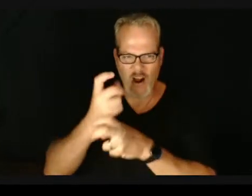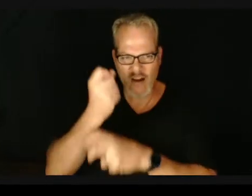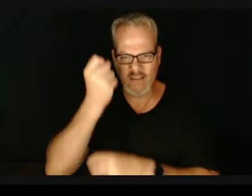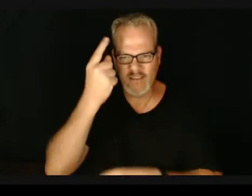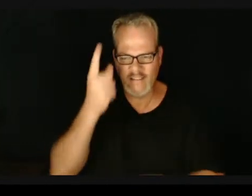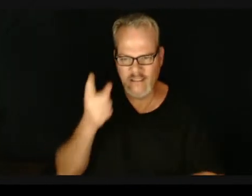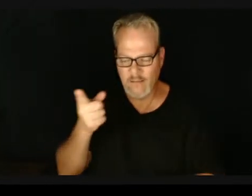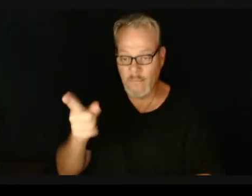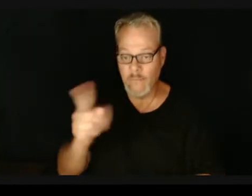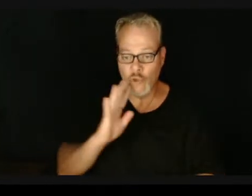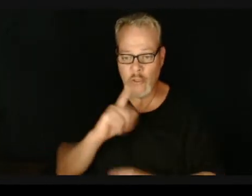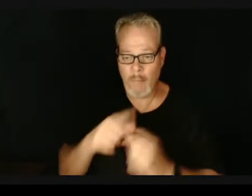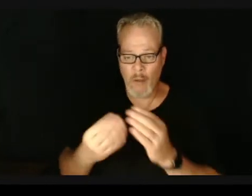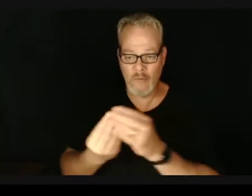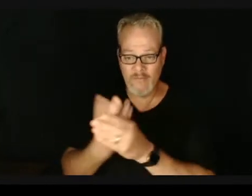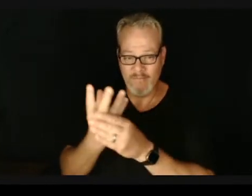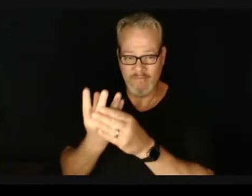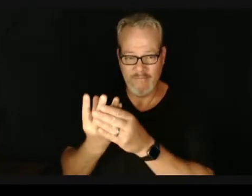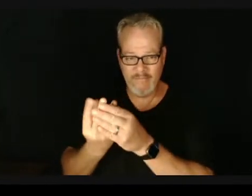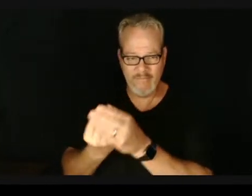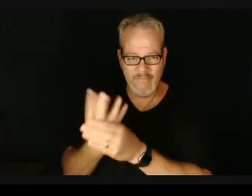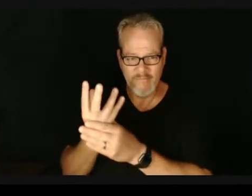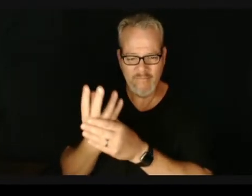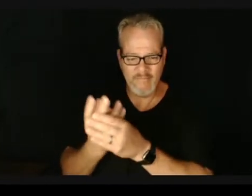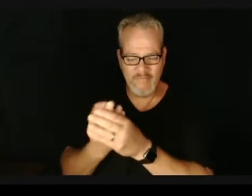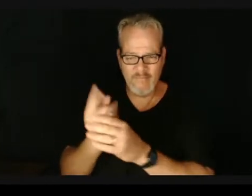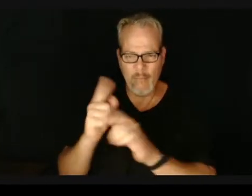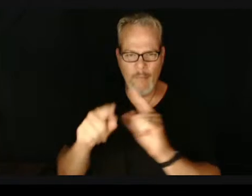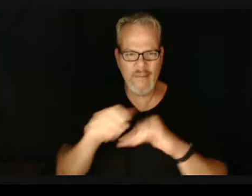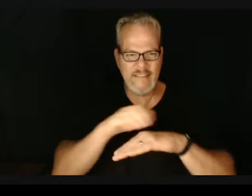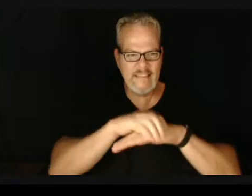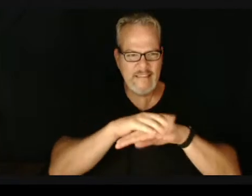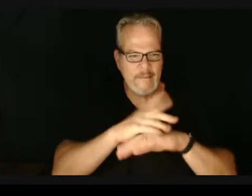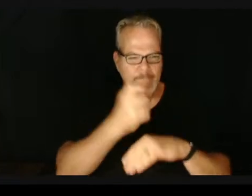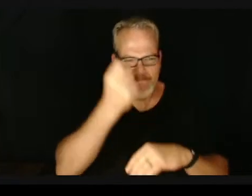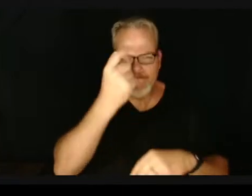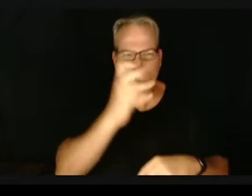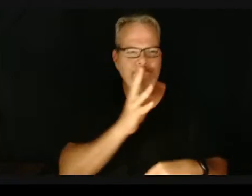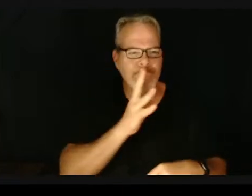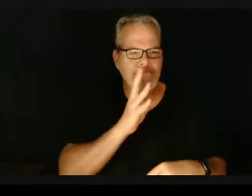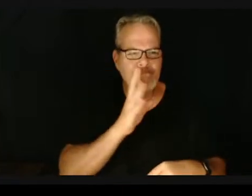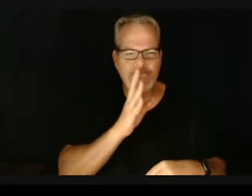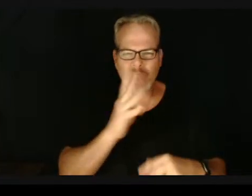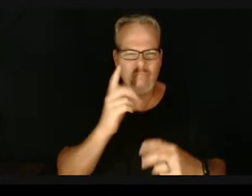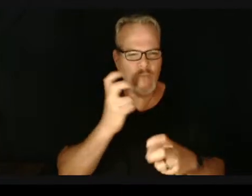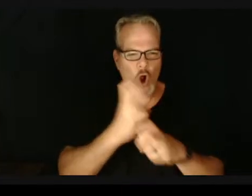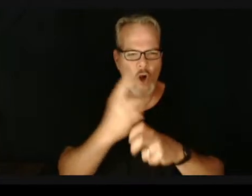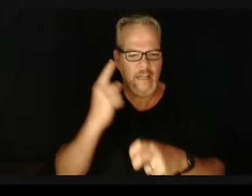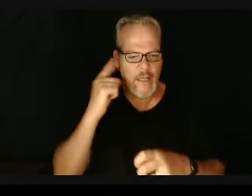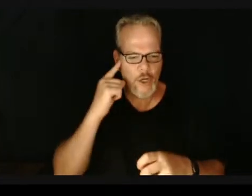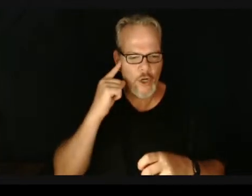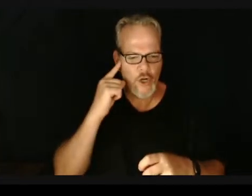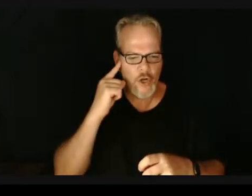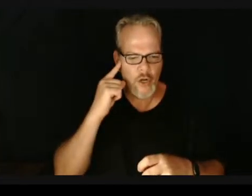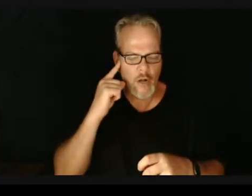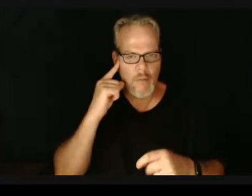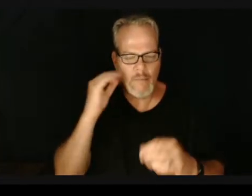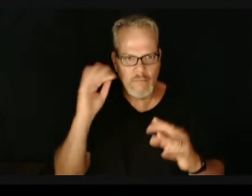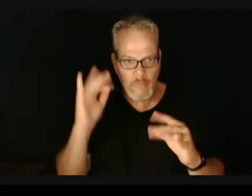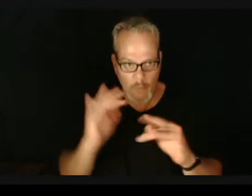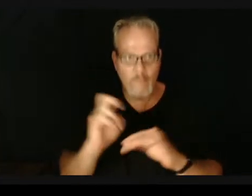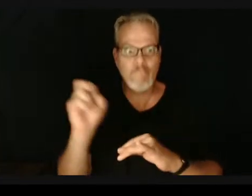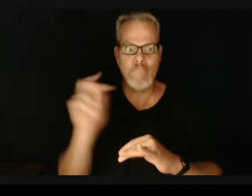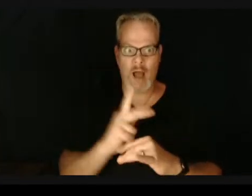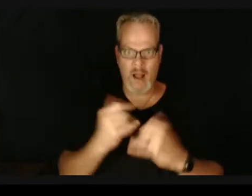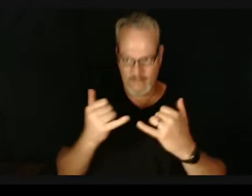Really incredible footage. And you might, if you have the sound, if I could pipe it through, you'd hear the loud jetting sounds there as